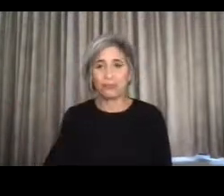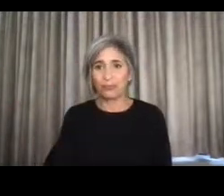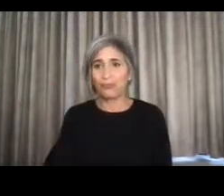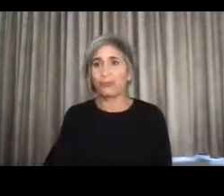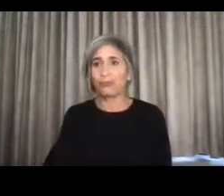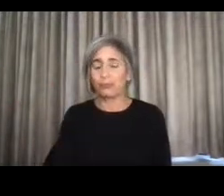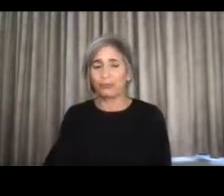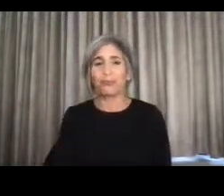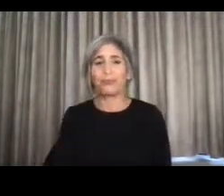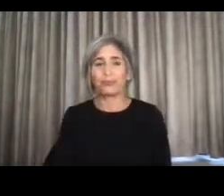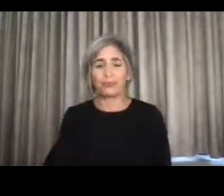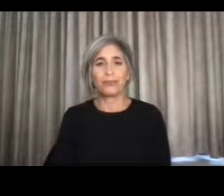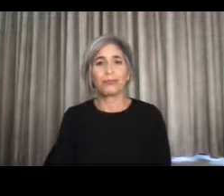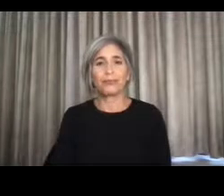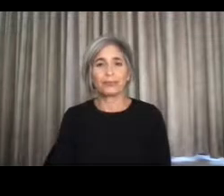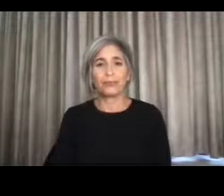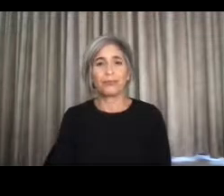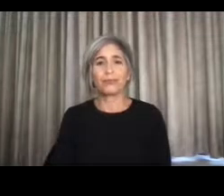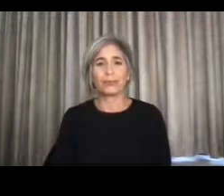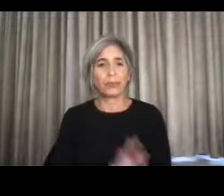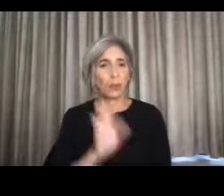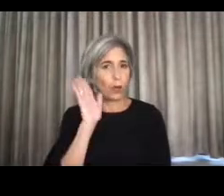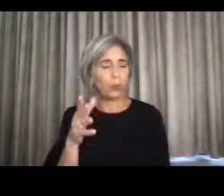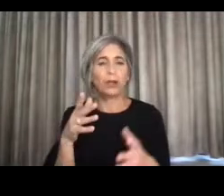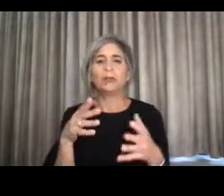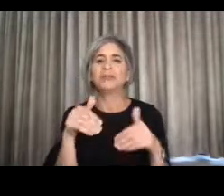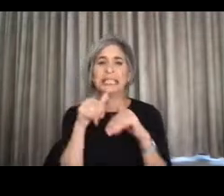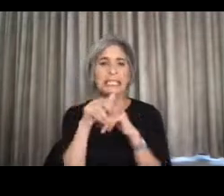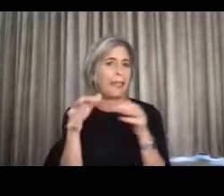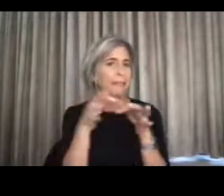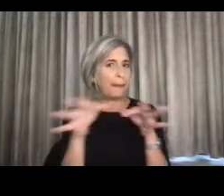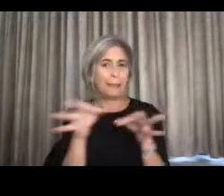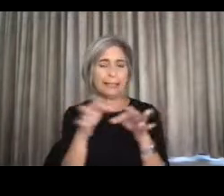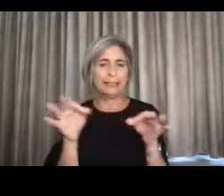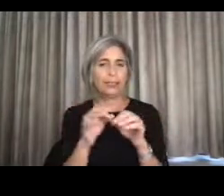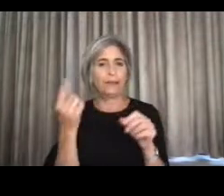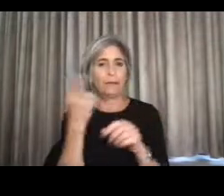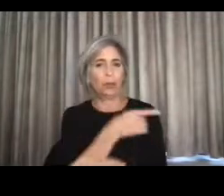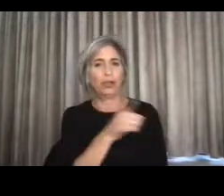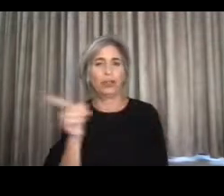we got the message, and we'll certainly get it out for you.